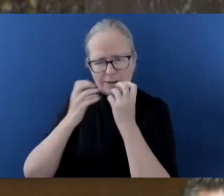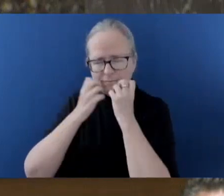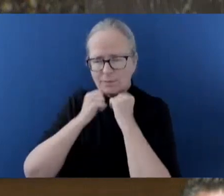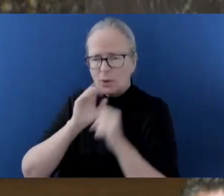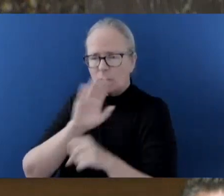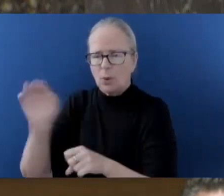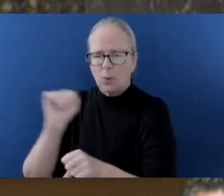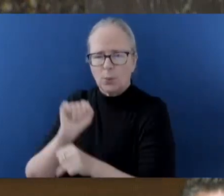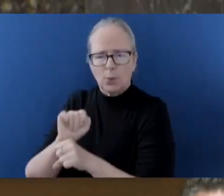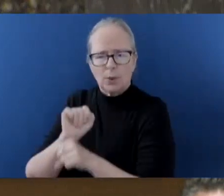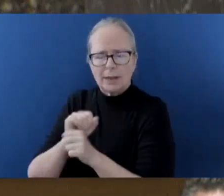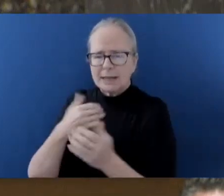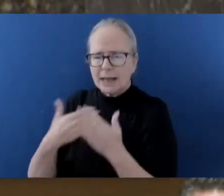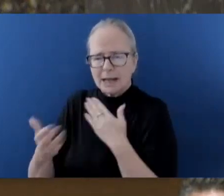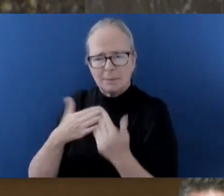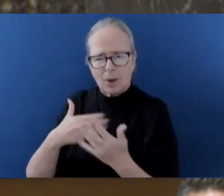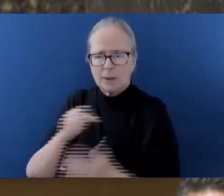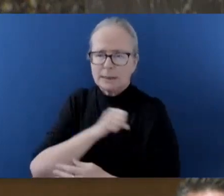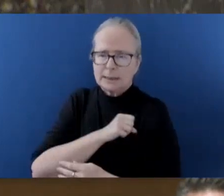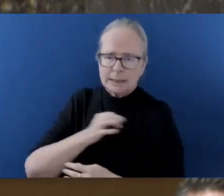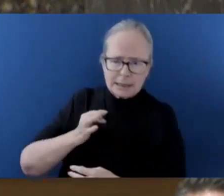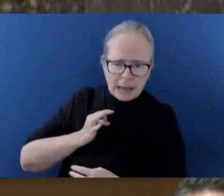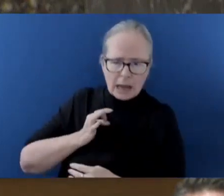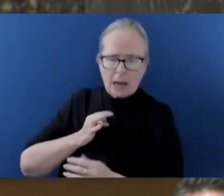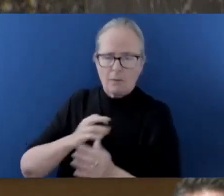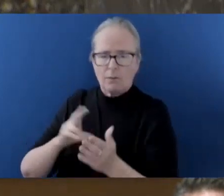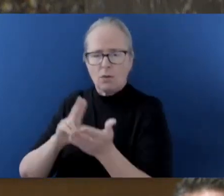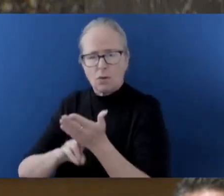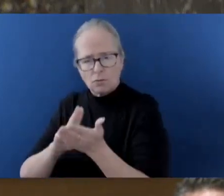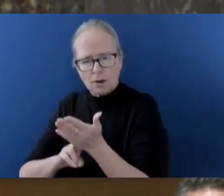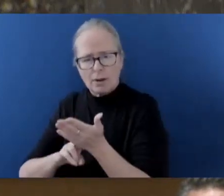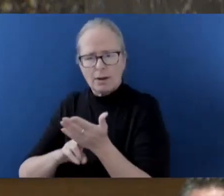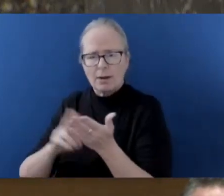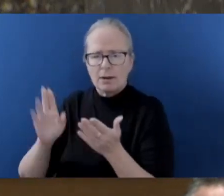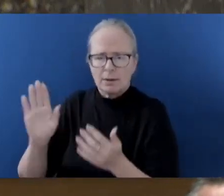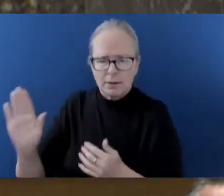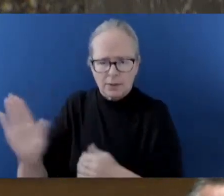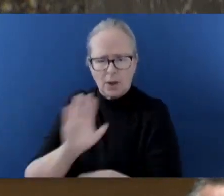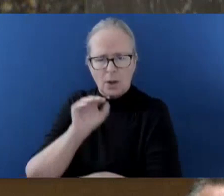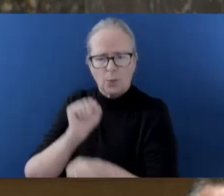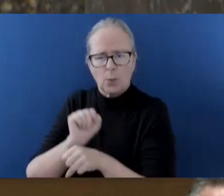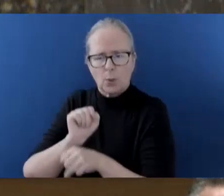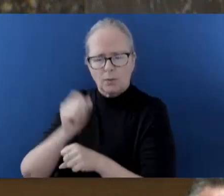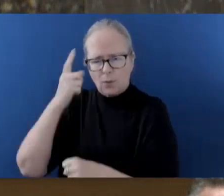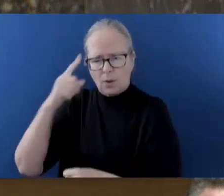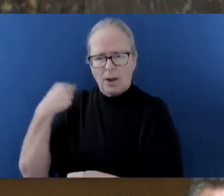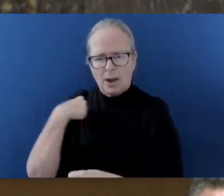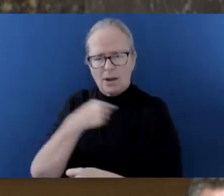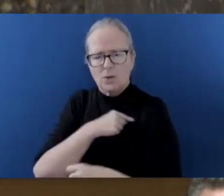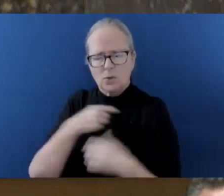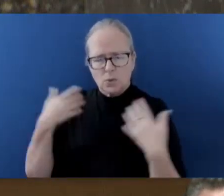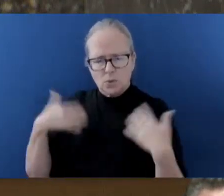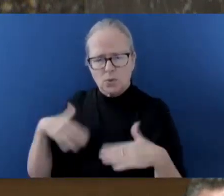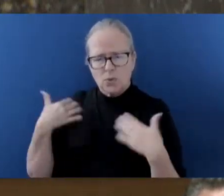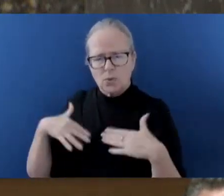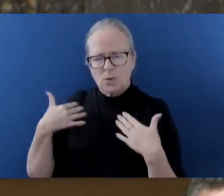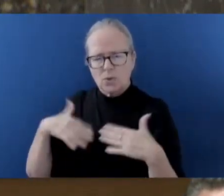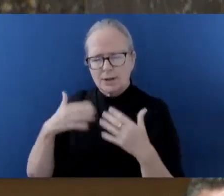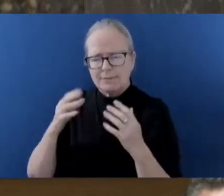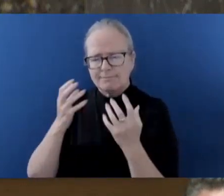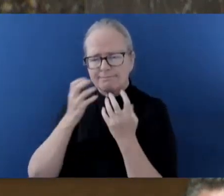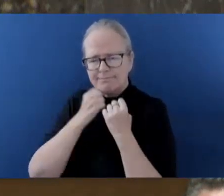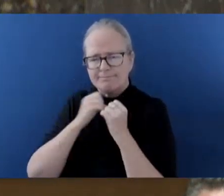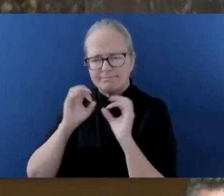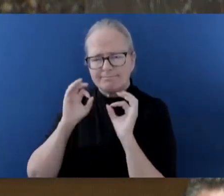Service, and the work that they do on all of our behalfs is excellent, really important, crucial work,